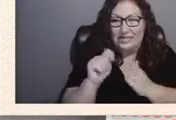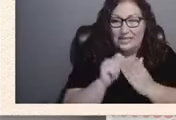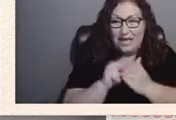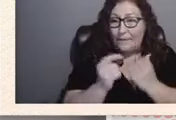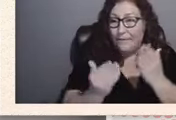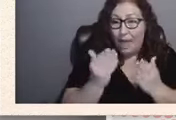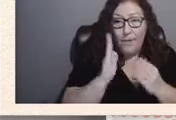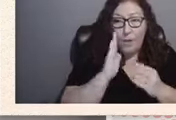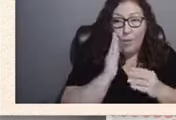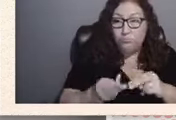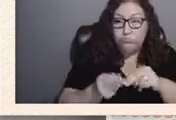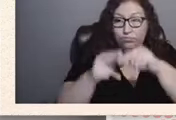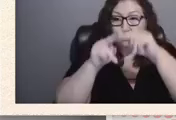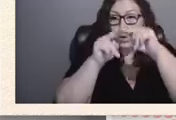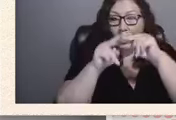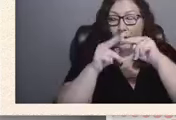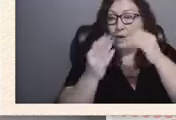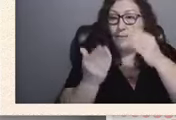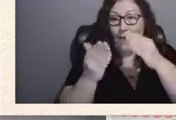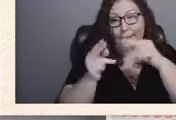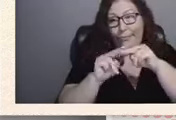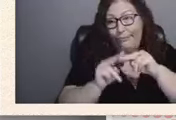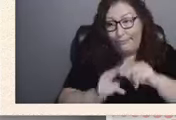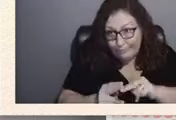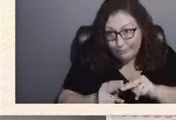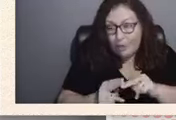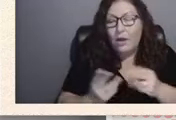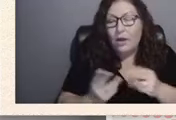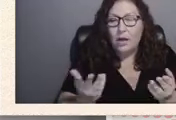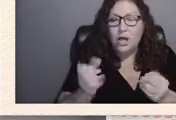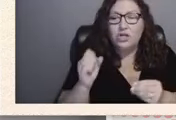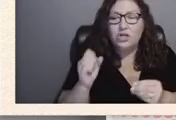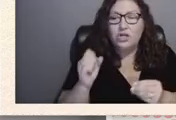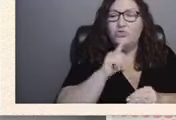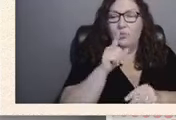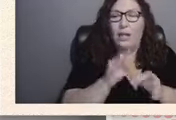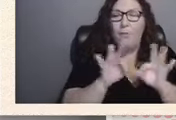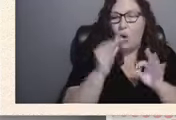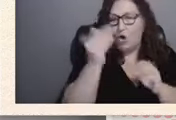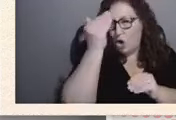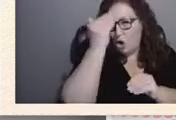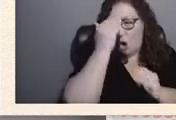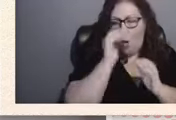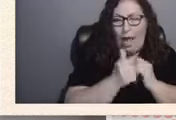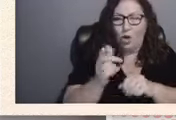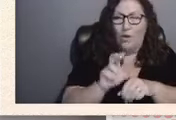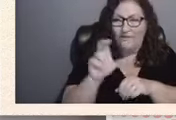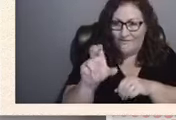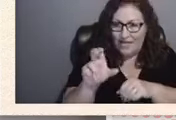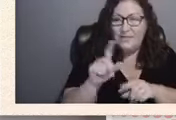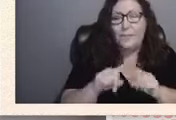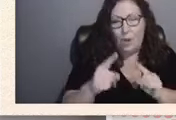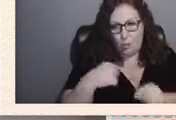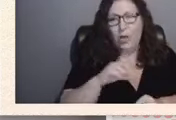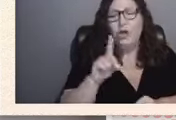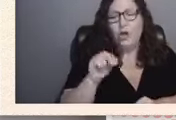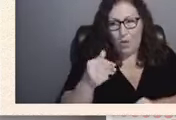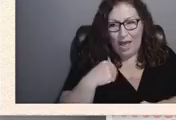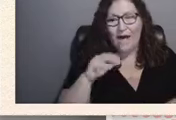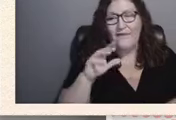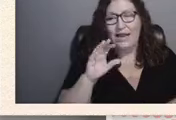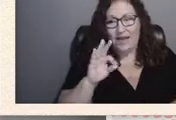or it may lose funds. So it's just important to know how you invest, but we do have a FDIC option